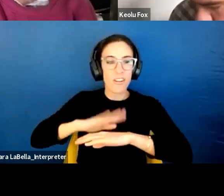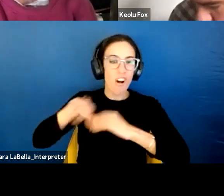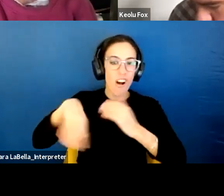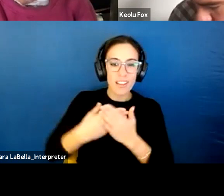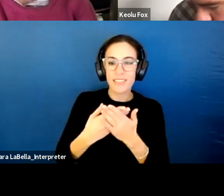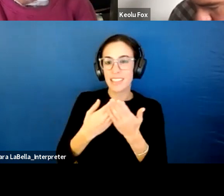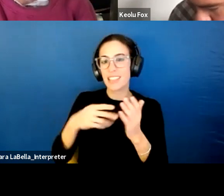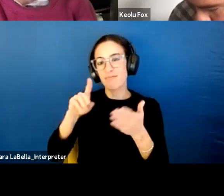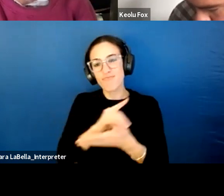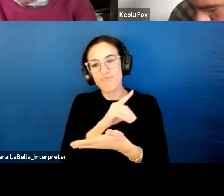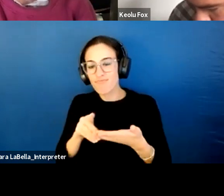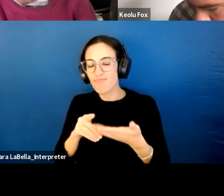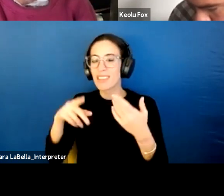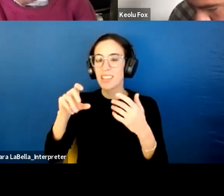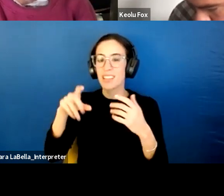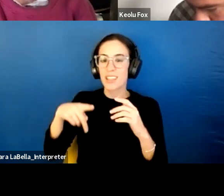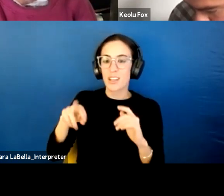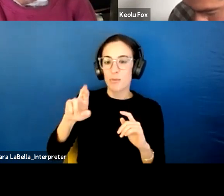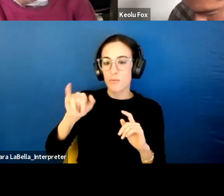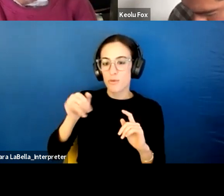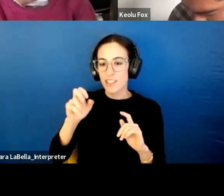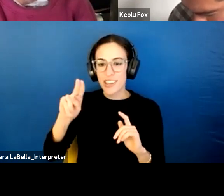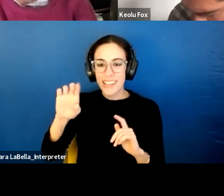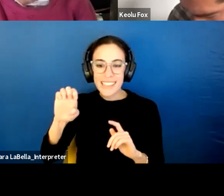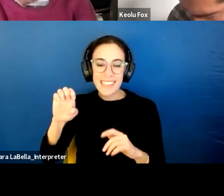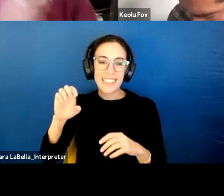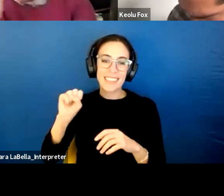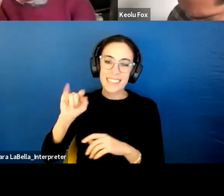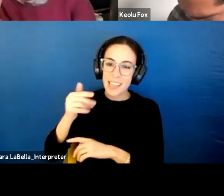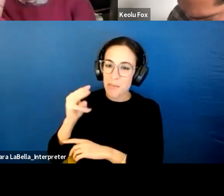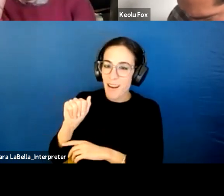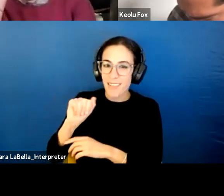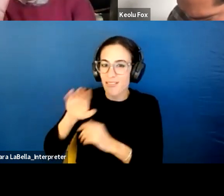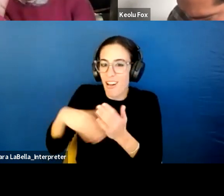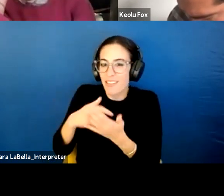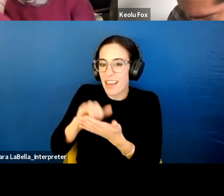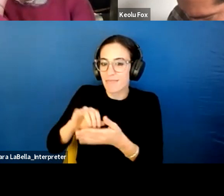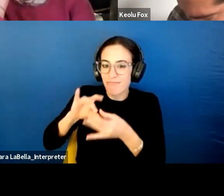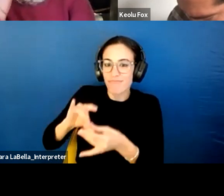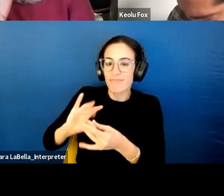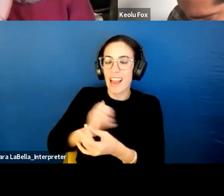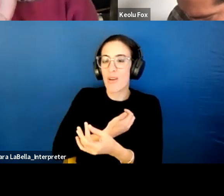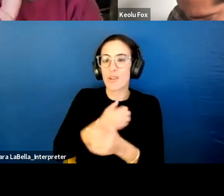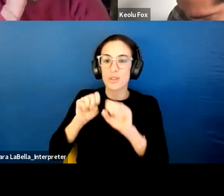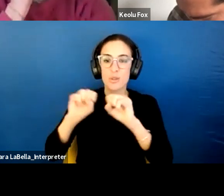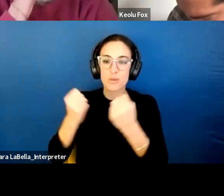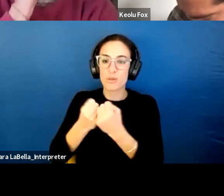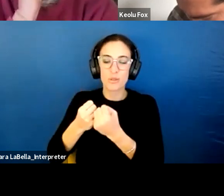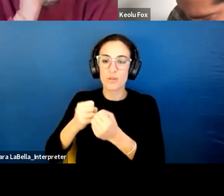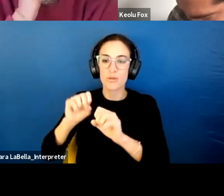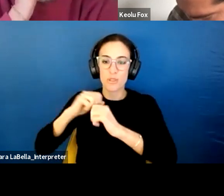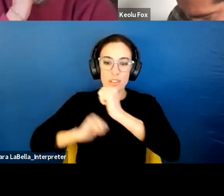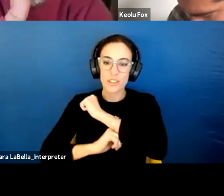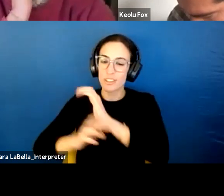else that you know, are baked into our social structures. So I guess my thought